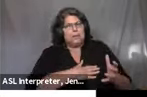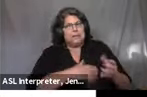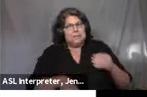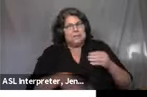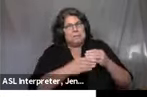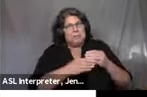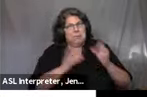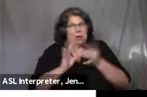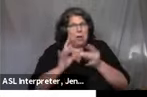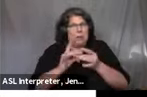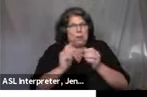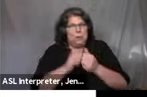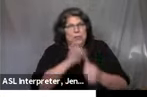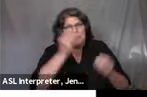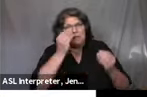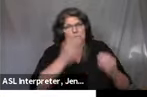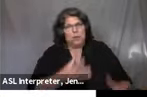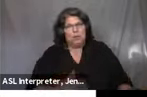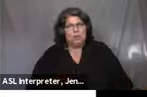information.